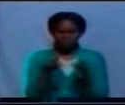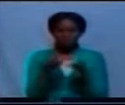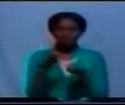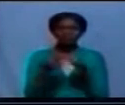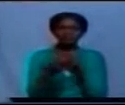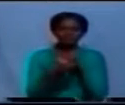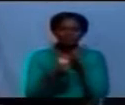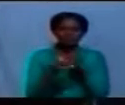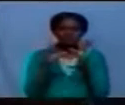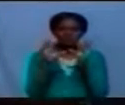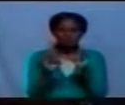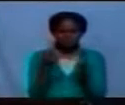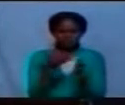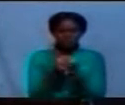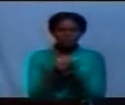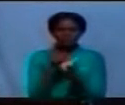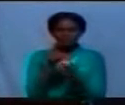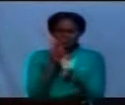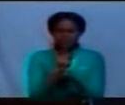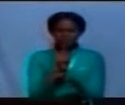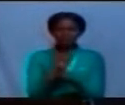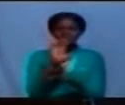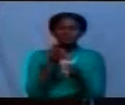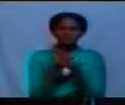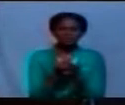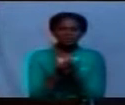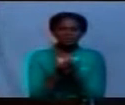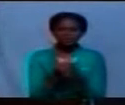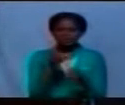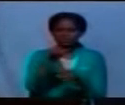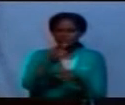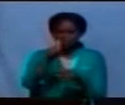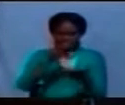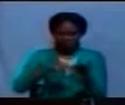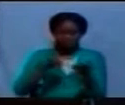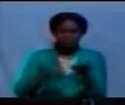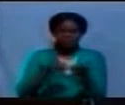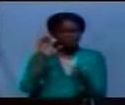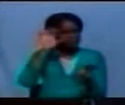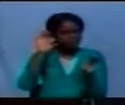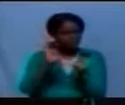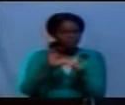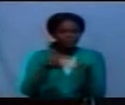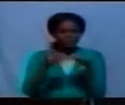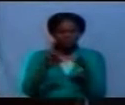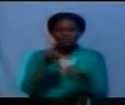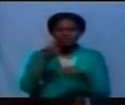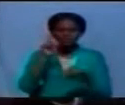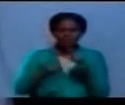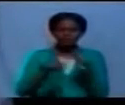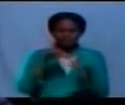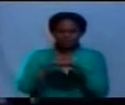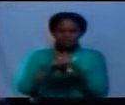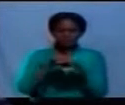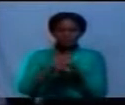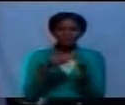accounts. The regular savings account where you put your money, you don't withdraw it. There are terms, they give you conditions. For instance, you cannot access those money